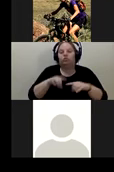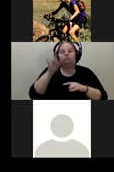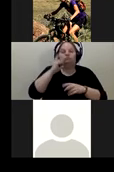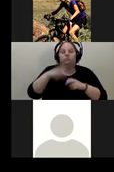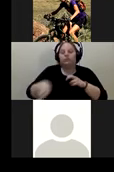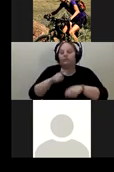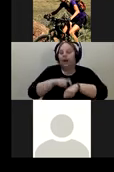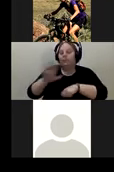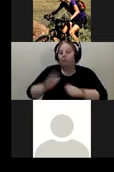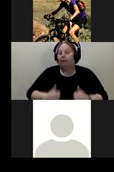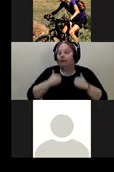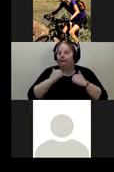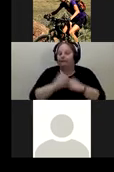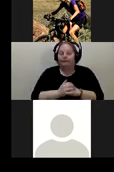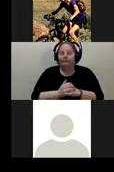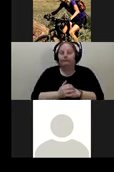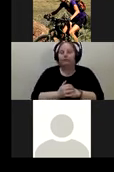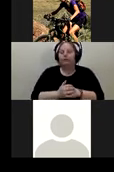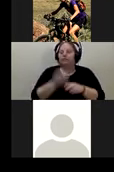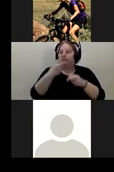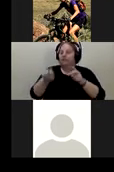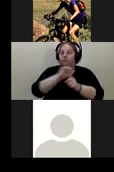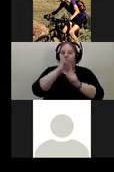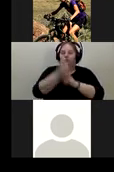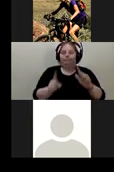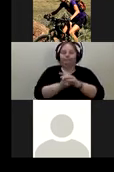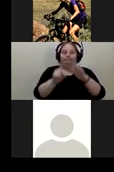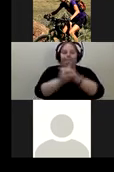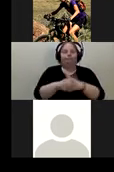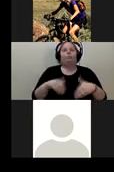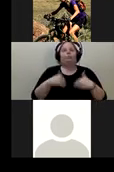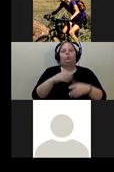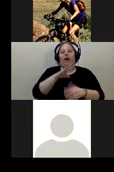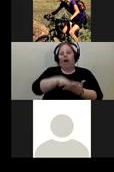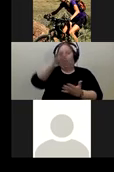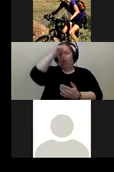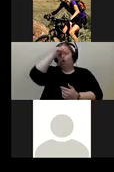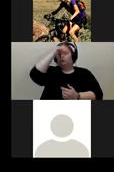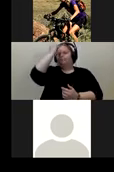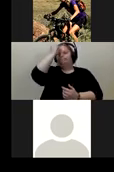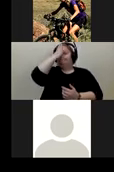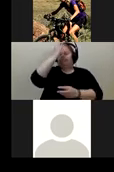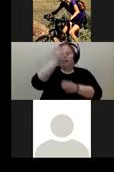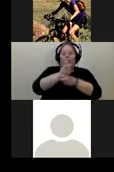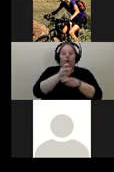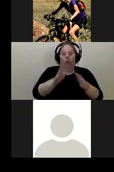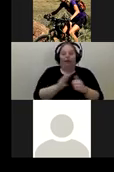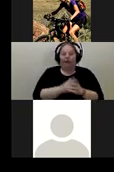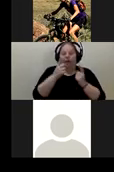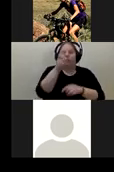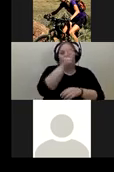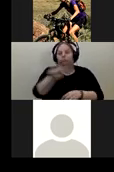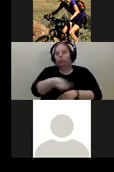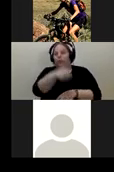in their lives and in difficult situations. And I learned the hard way when I went to move to another